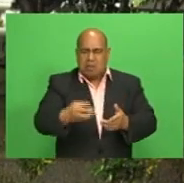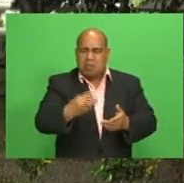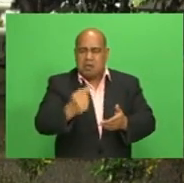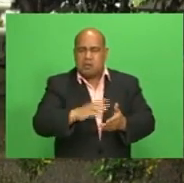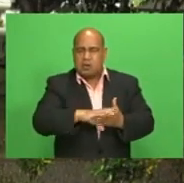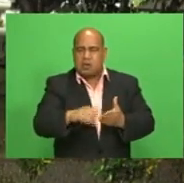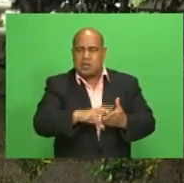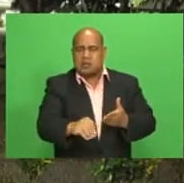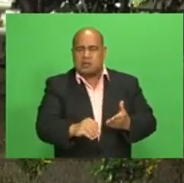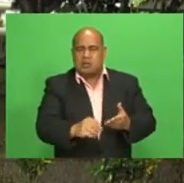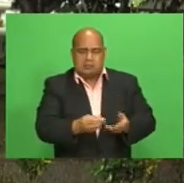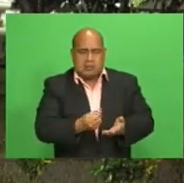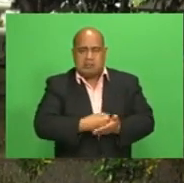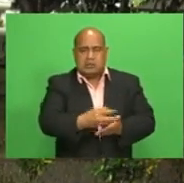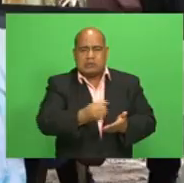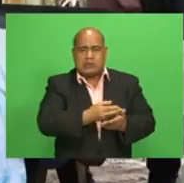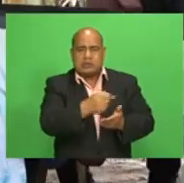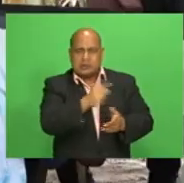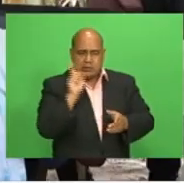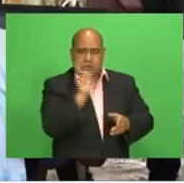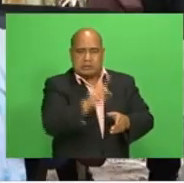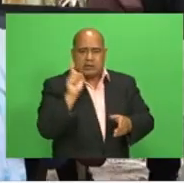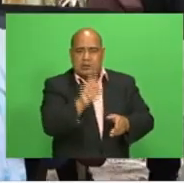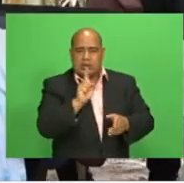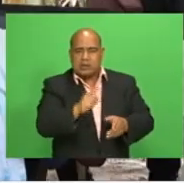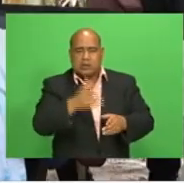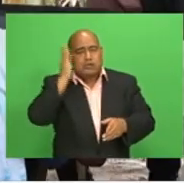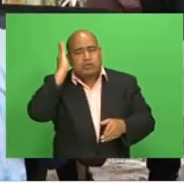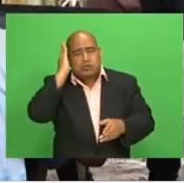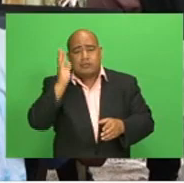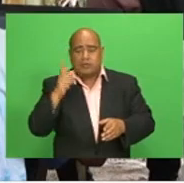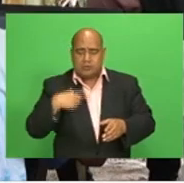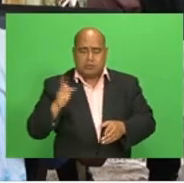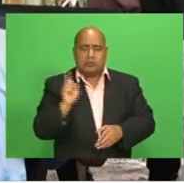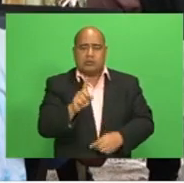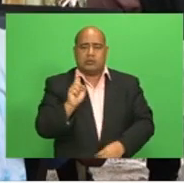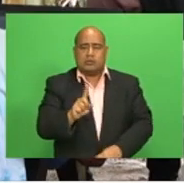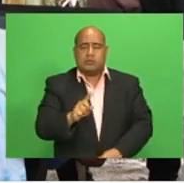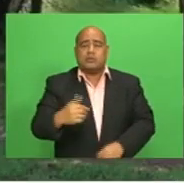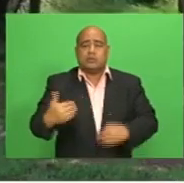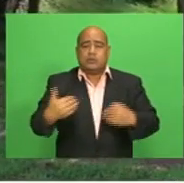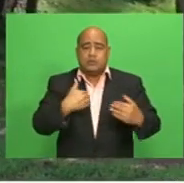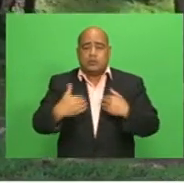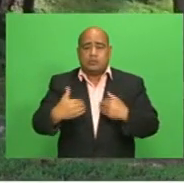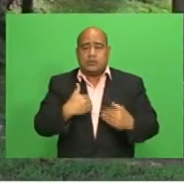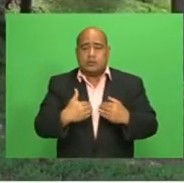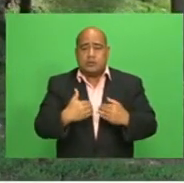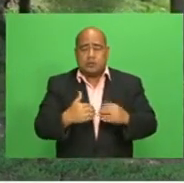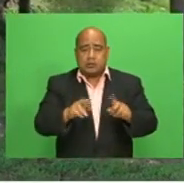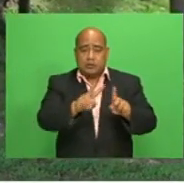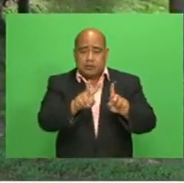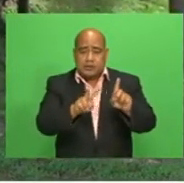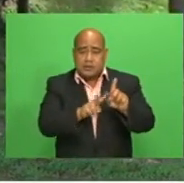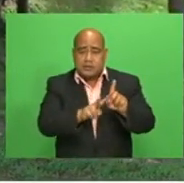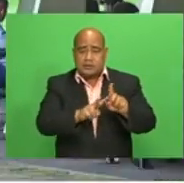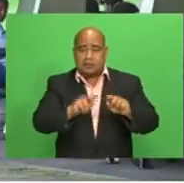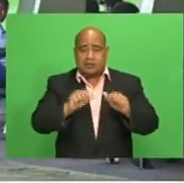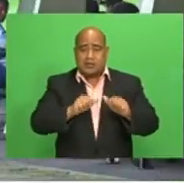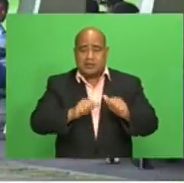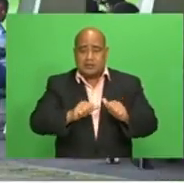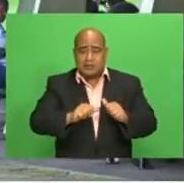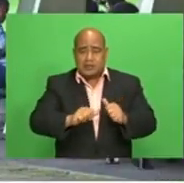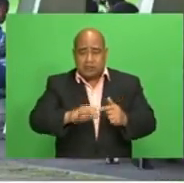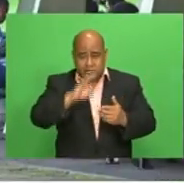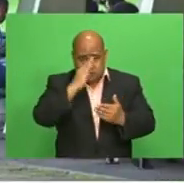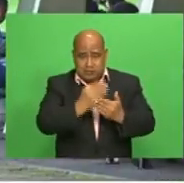spent on coming to school here. USPSA Federal Vice President William Naulivo says they understand that the